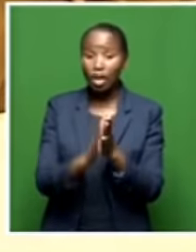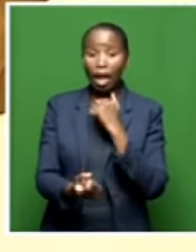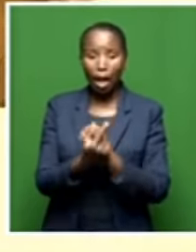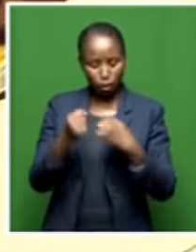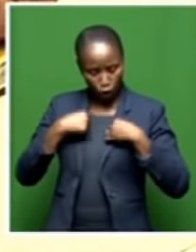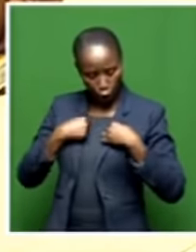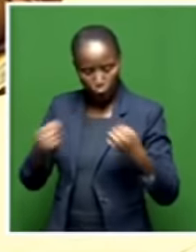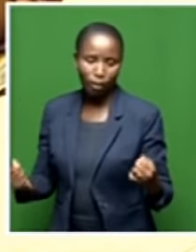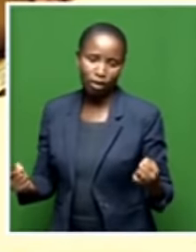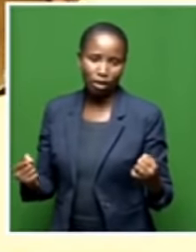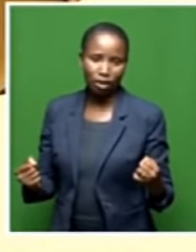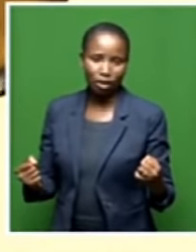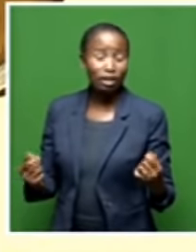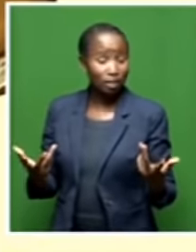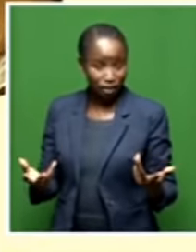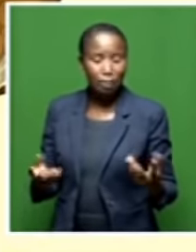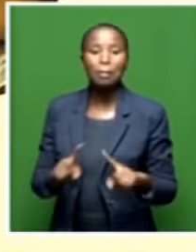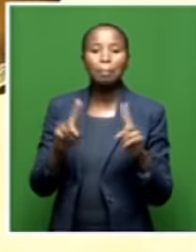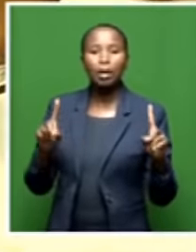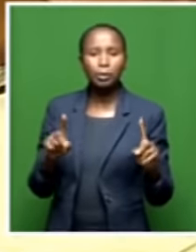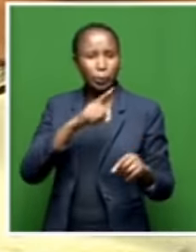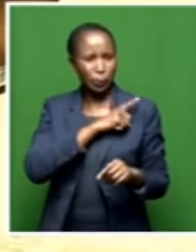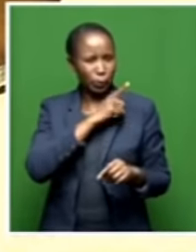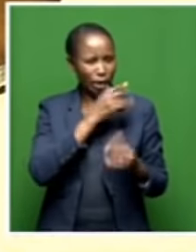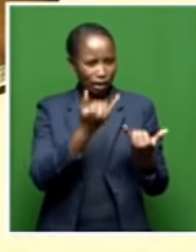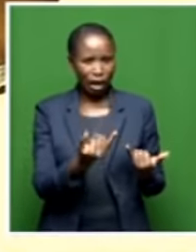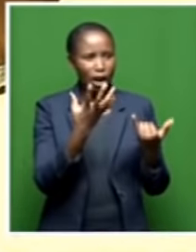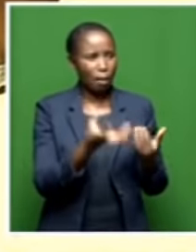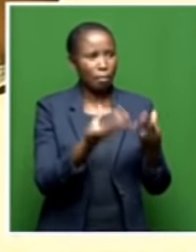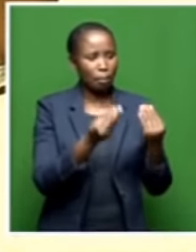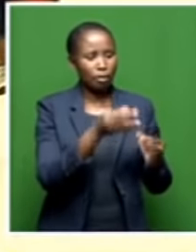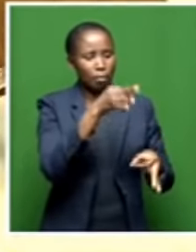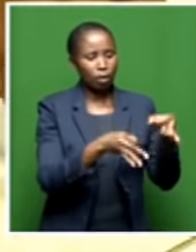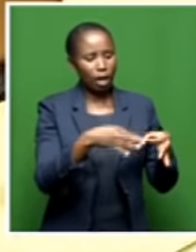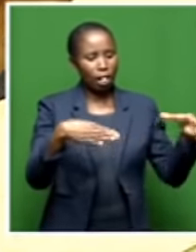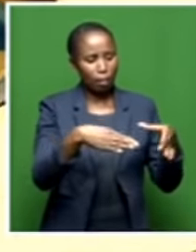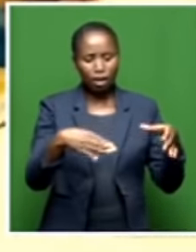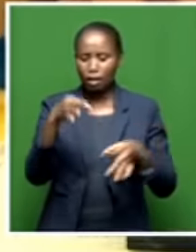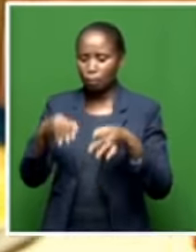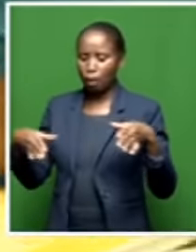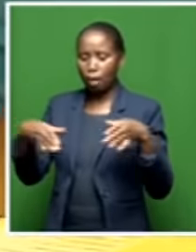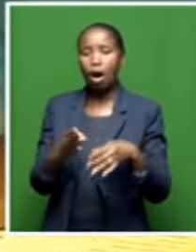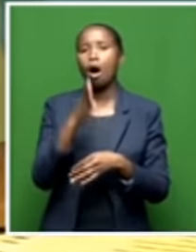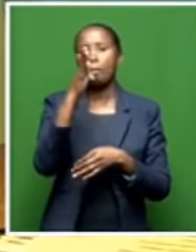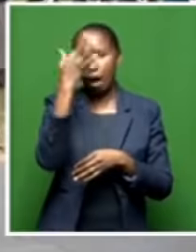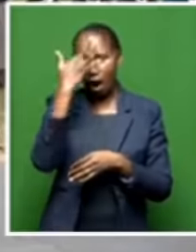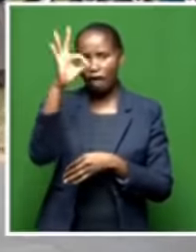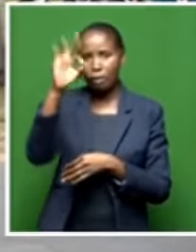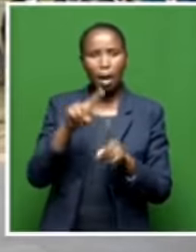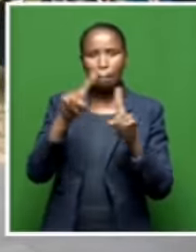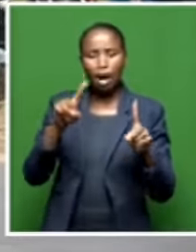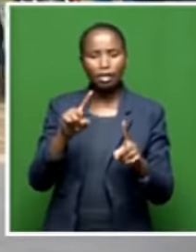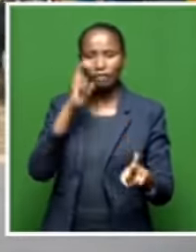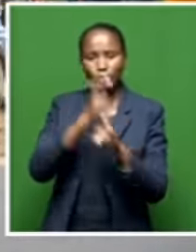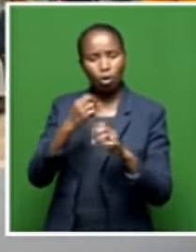political parties that are in government not wanting to do things openly when we talk of coalitions? And I think that